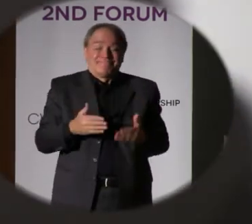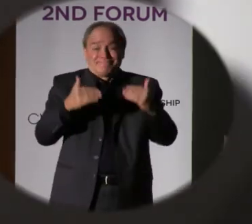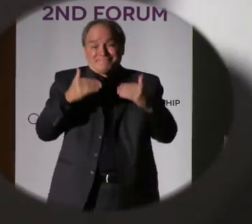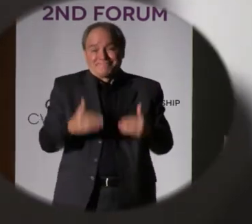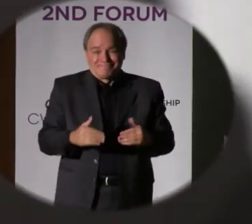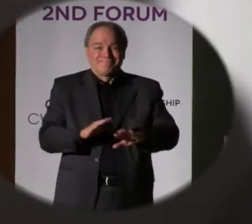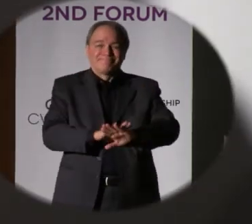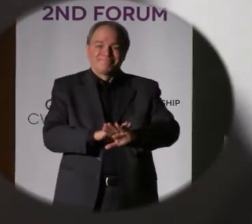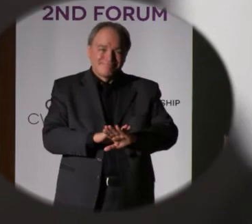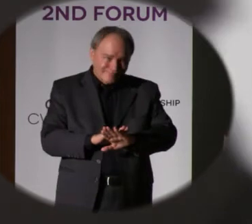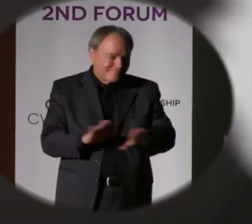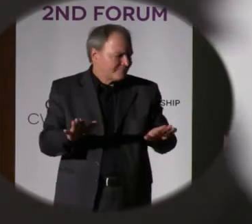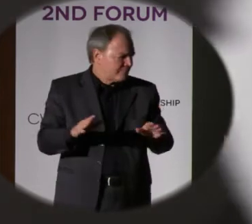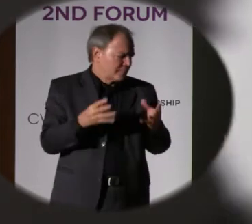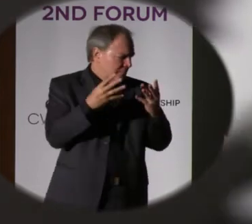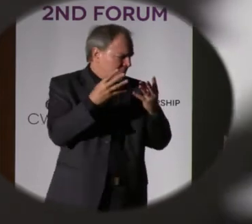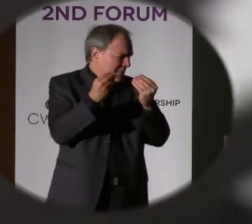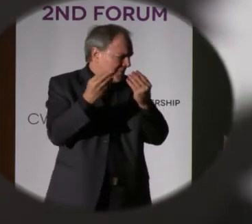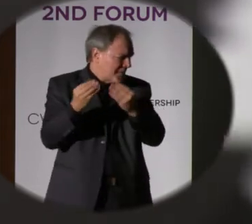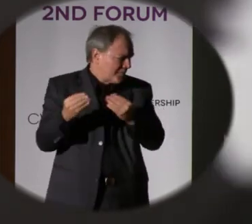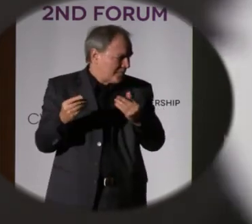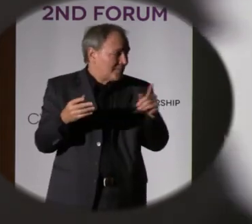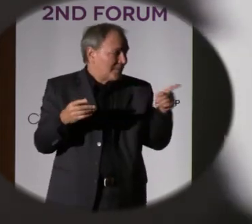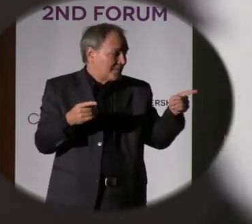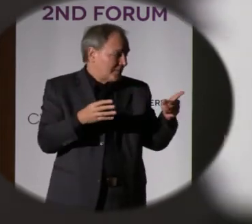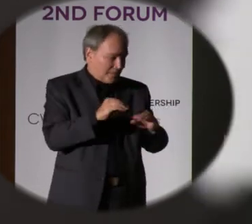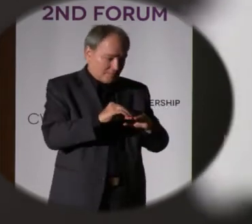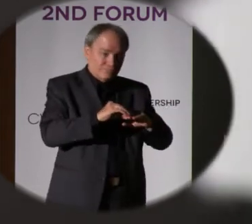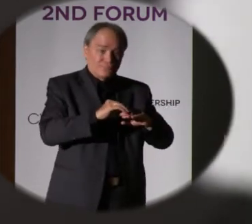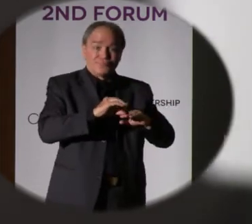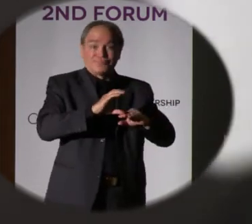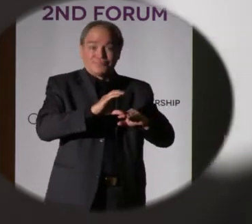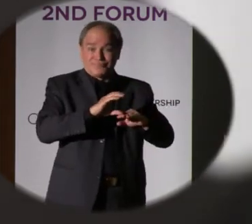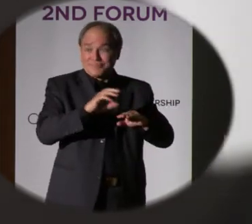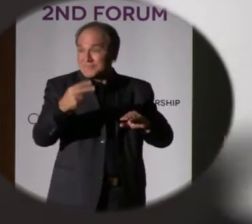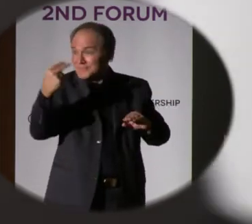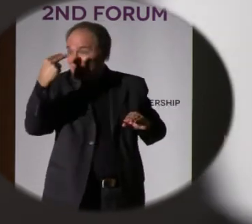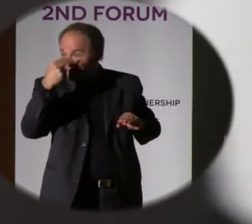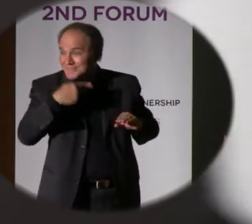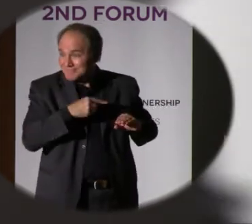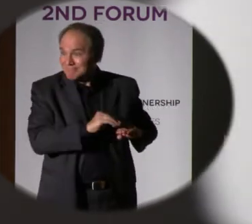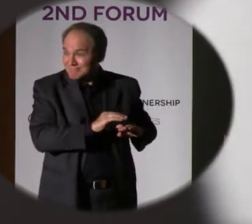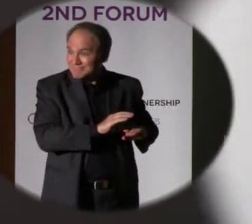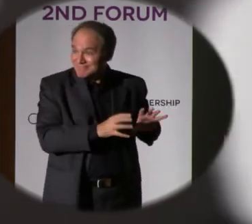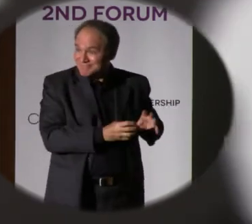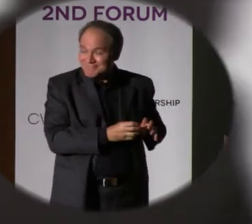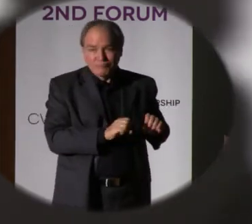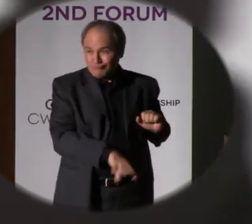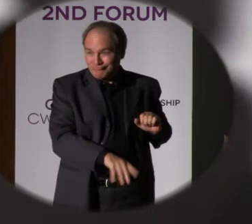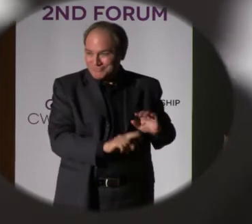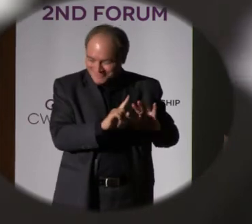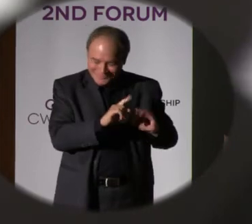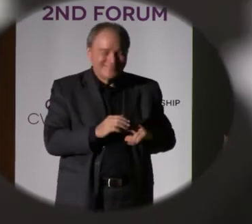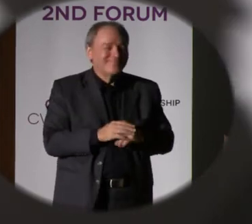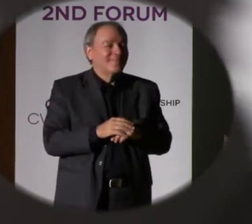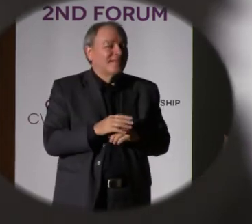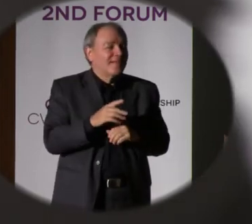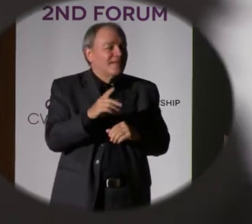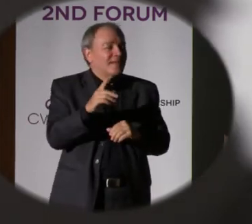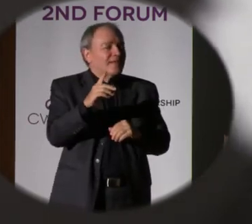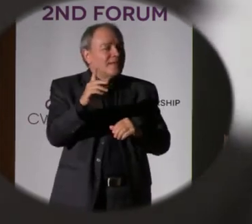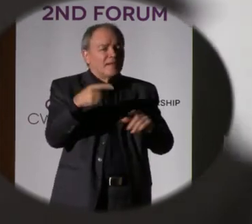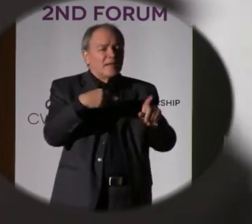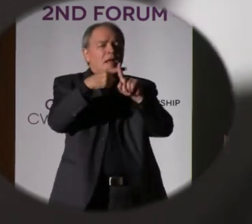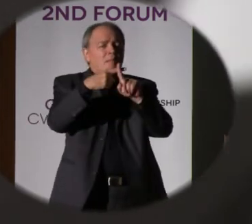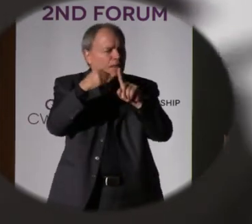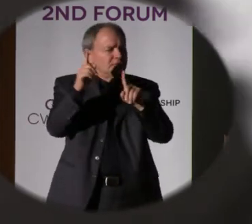be discussed in future. We're collecting all the yellow cards and we're putting them in a stack. But I'm also charged with